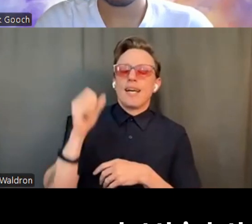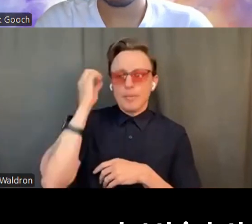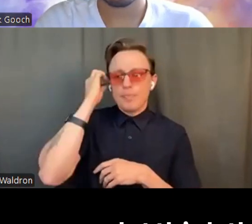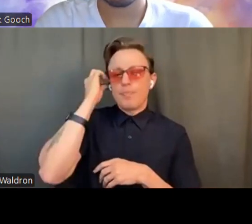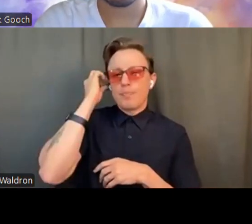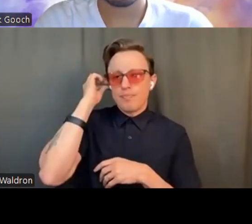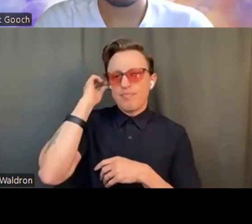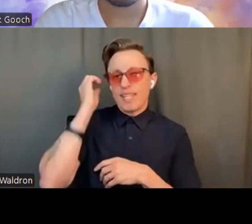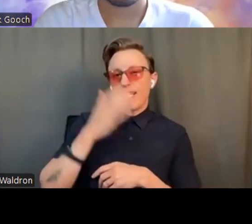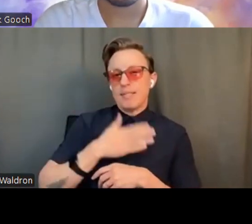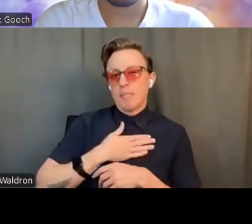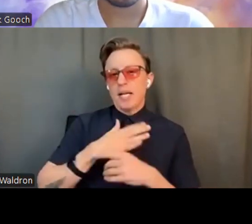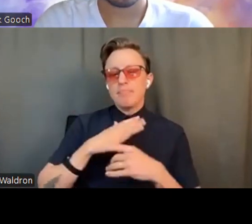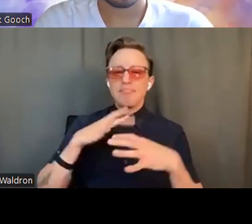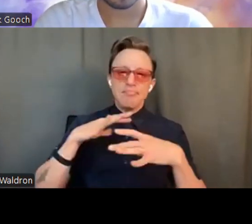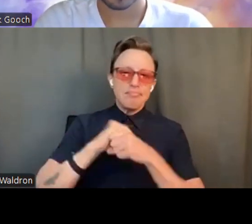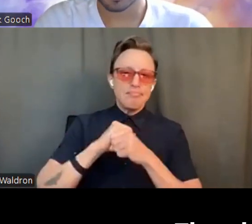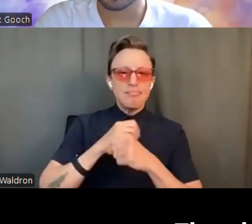up my answer.